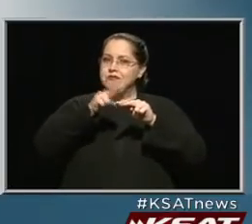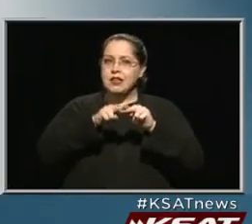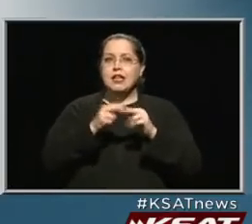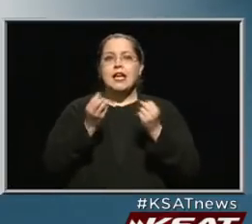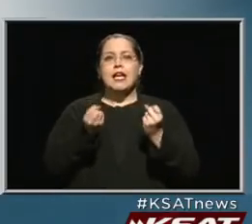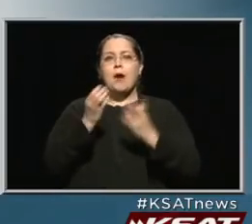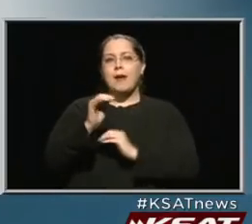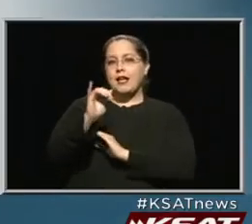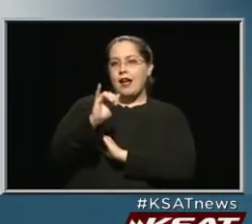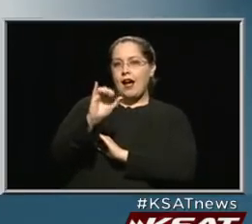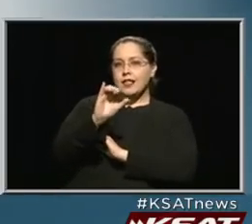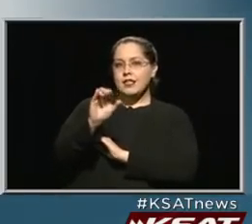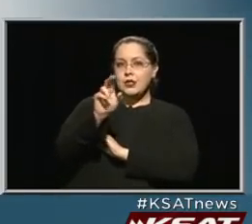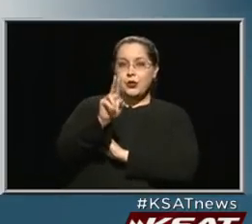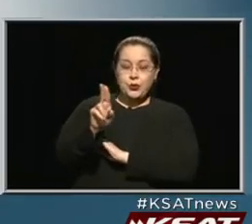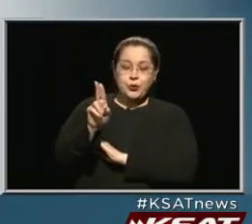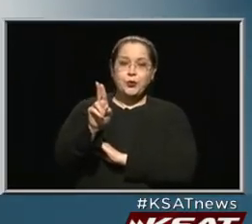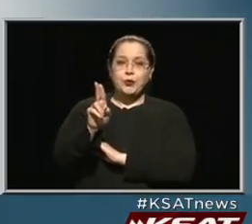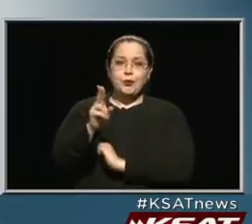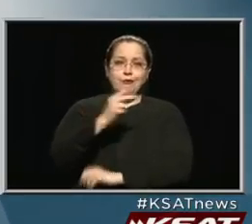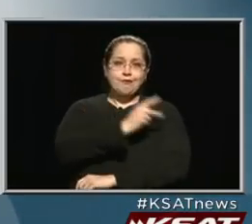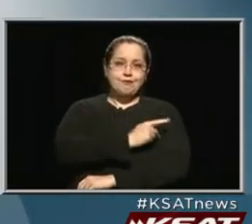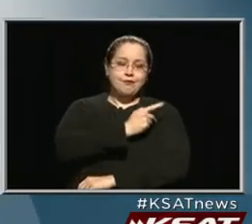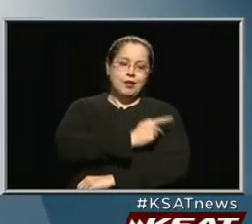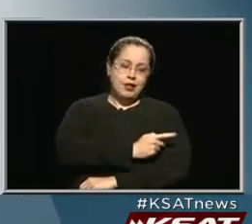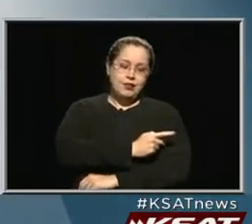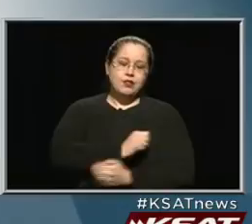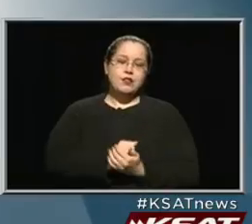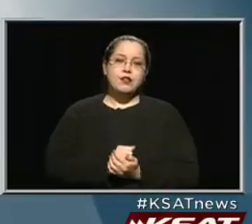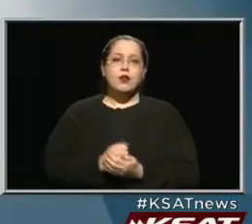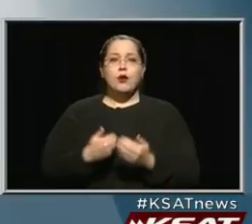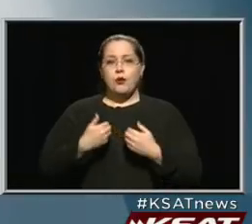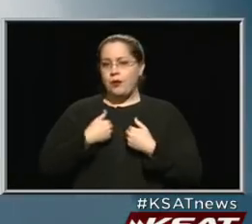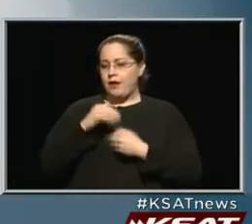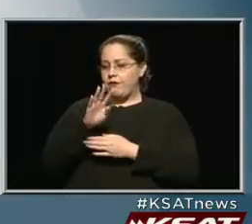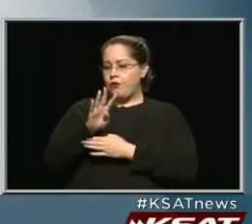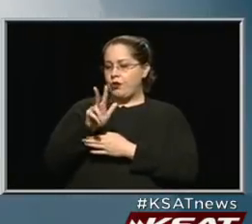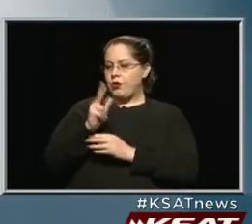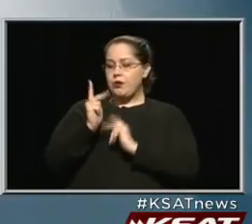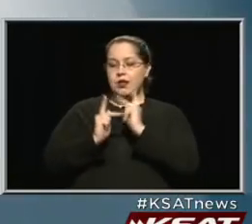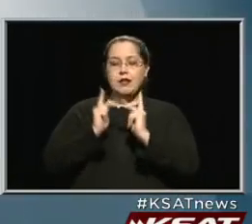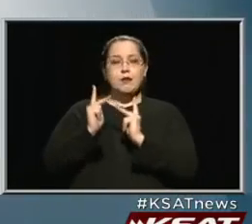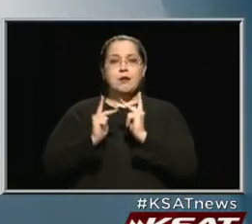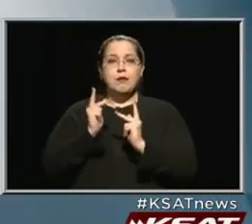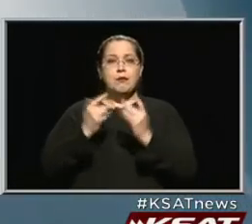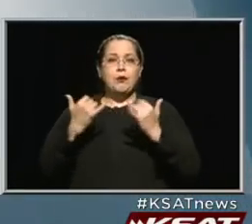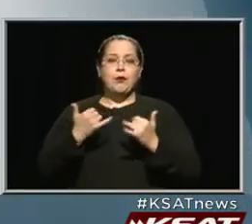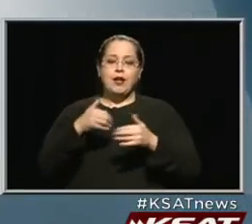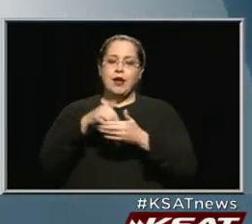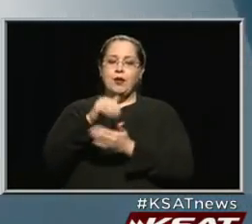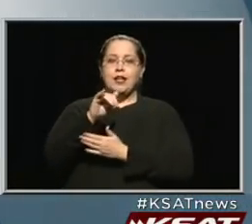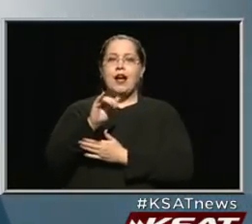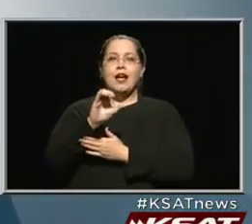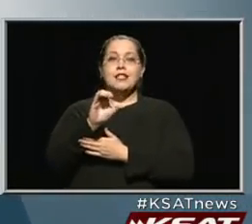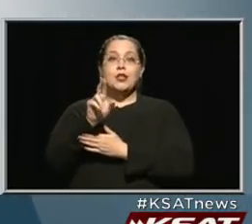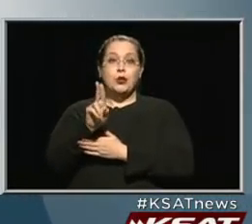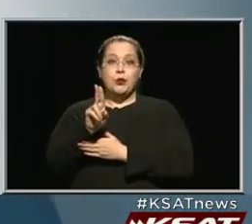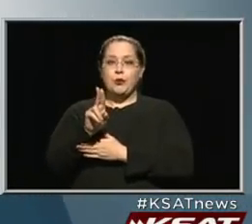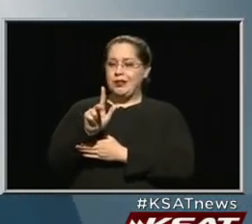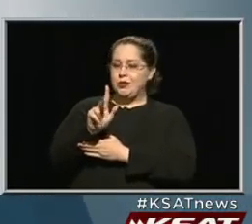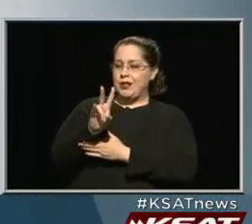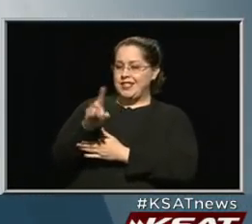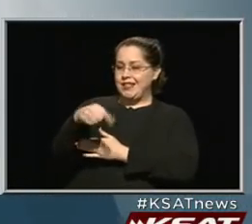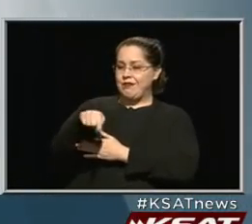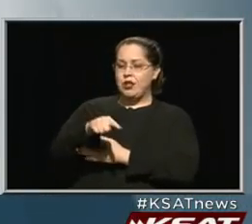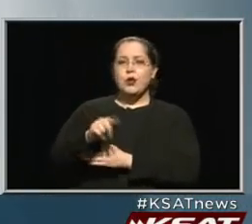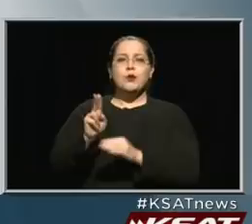of ICU patients, and we have 43 folks that are in ICU tonight and 27